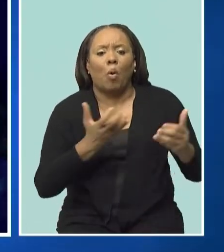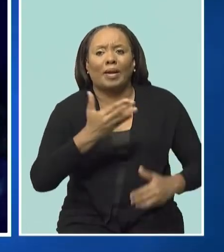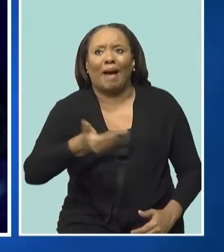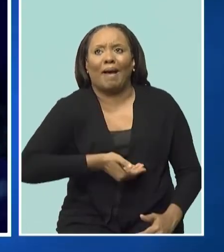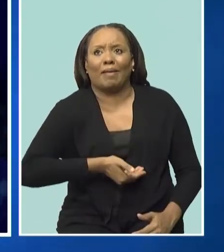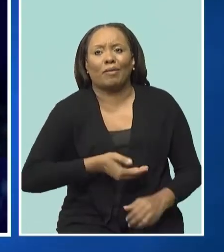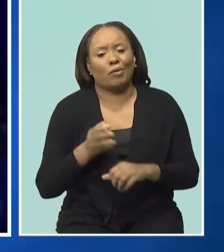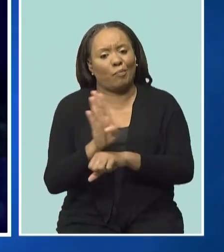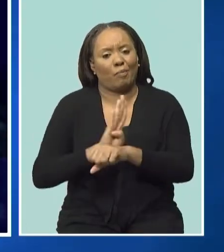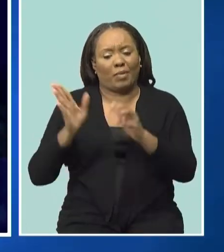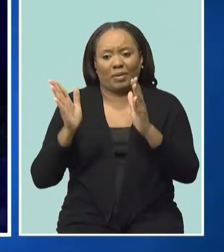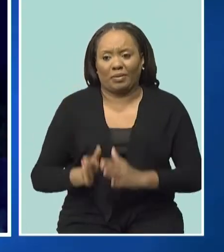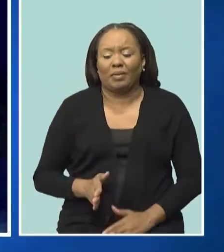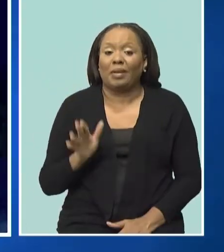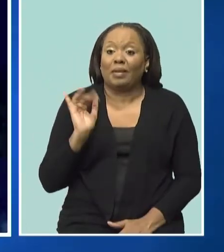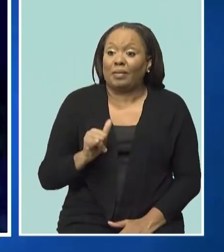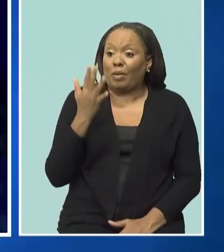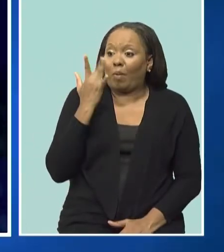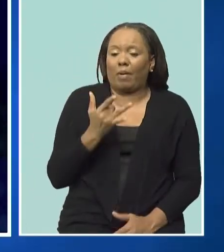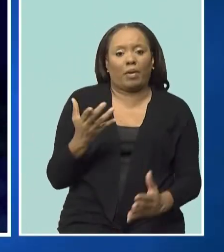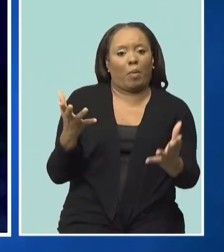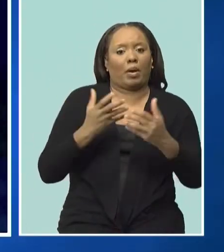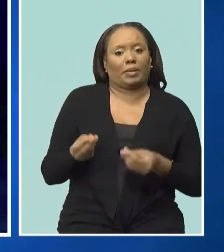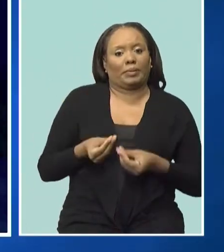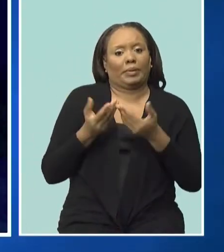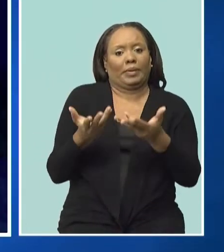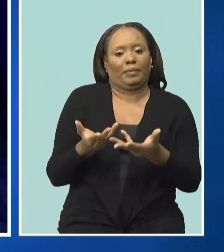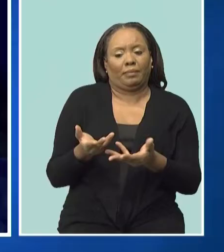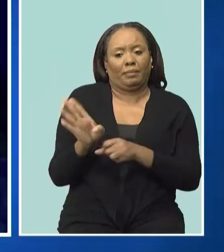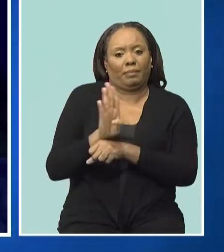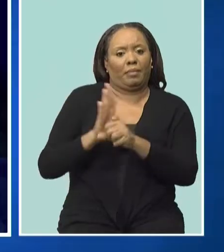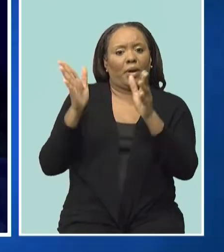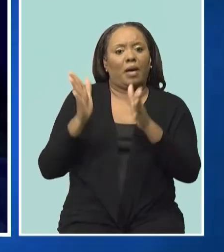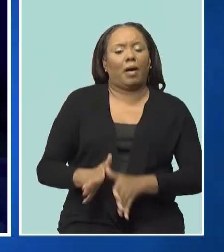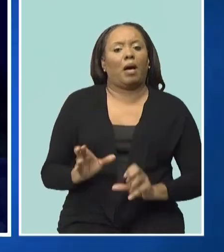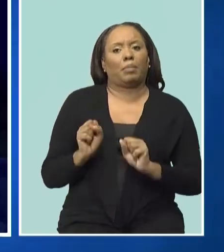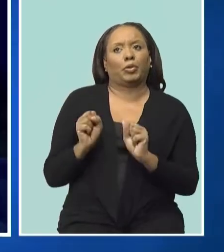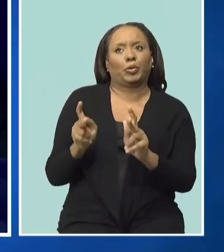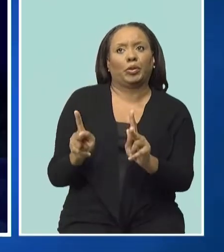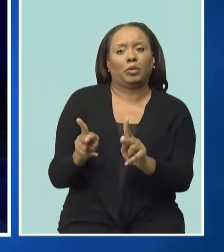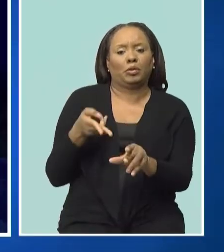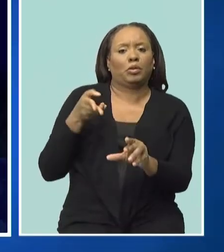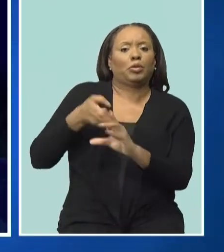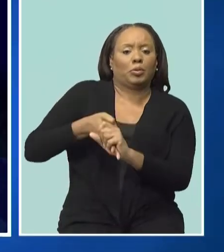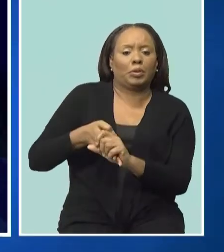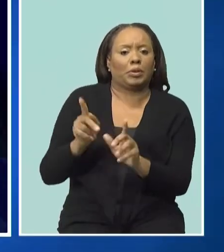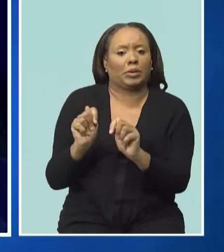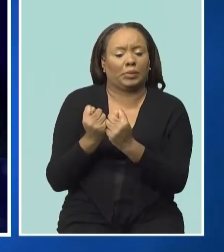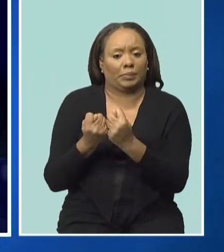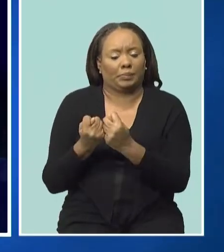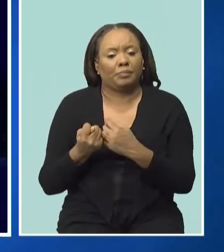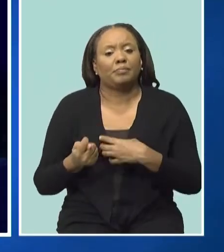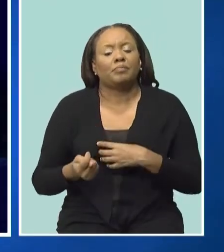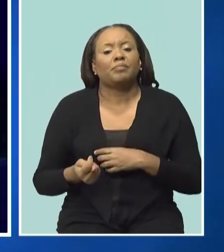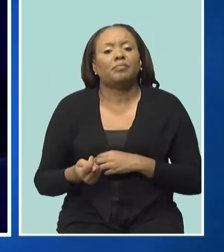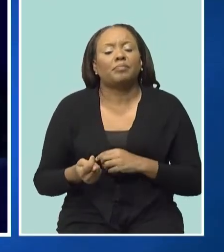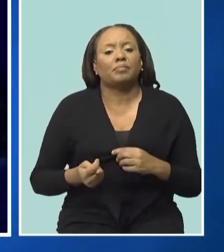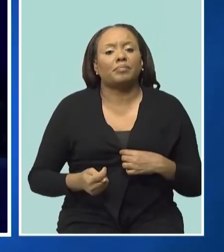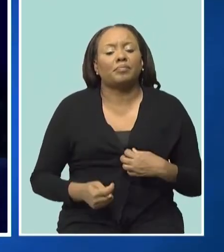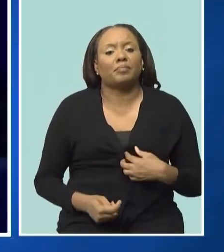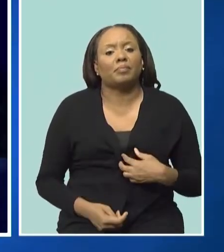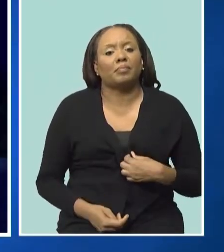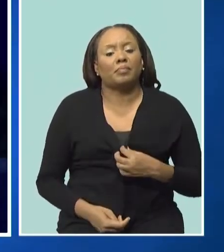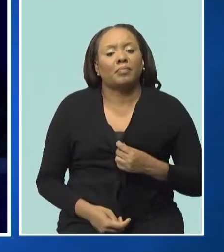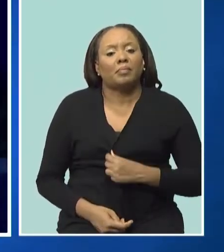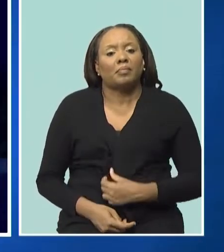from Barbados and giving our Barbadians the opportunity to join their teams. And that came out of